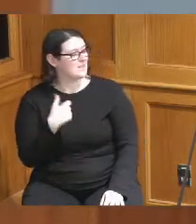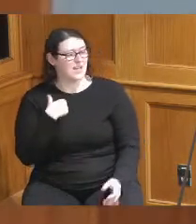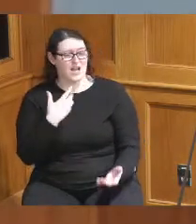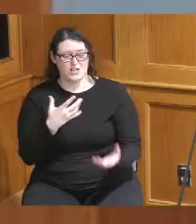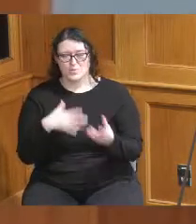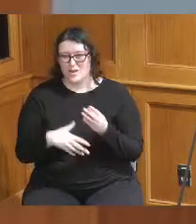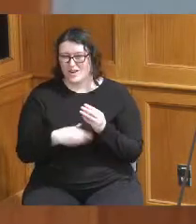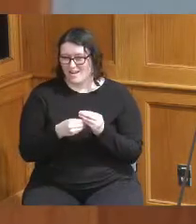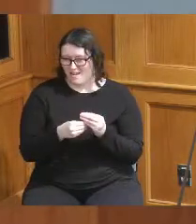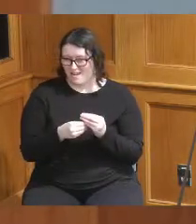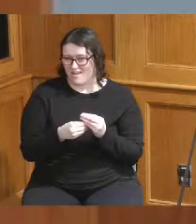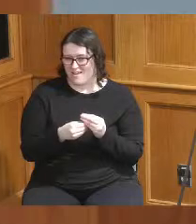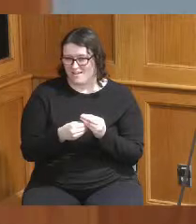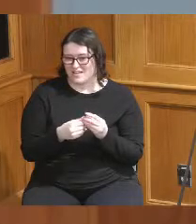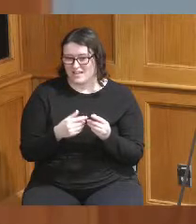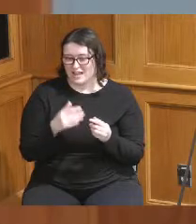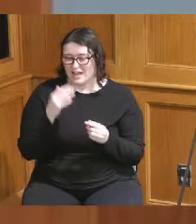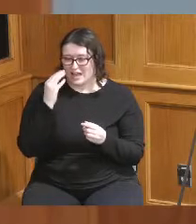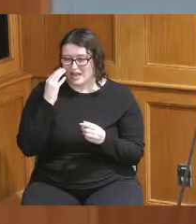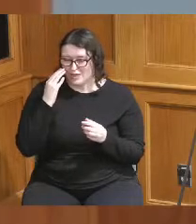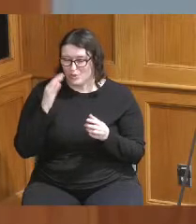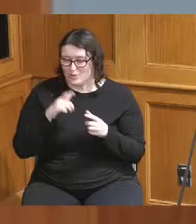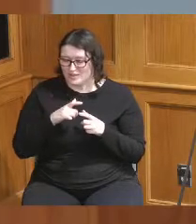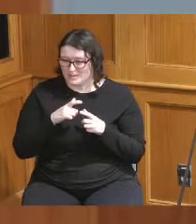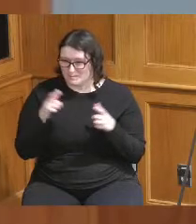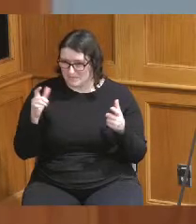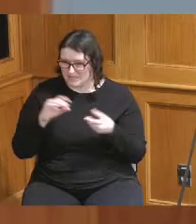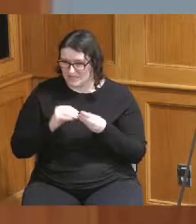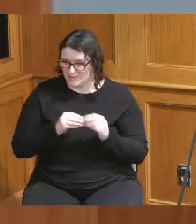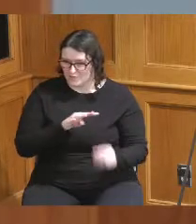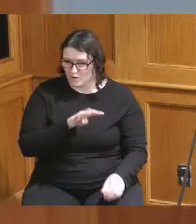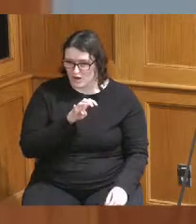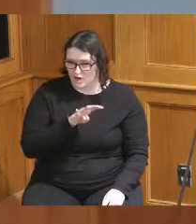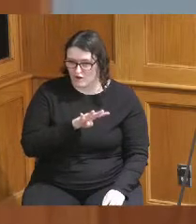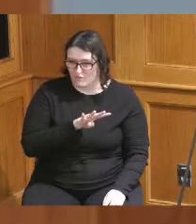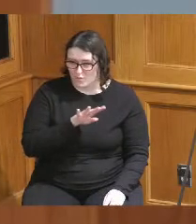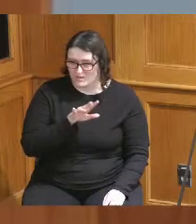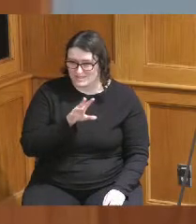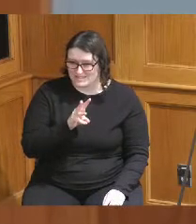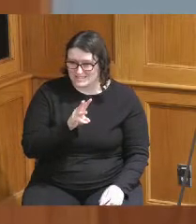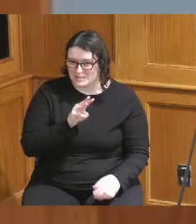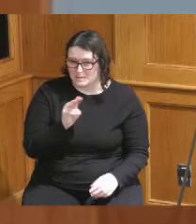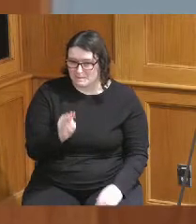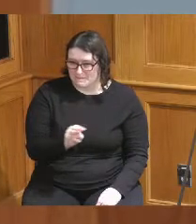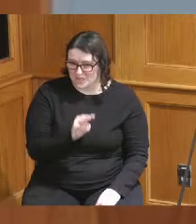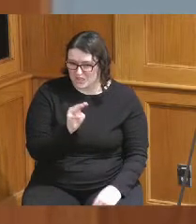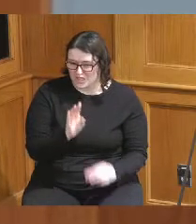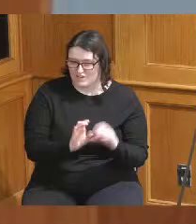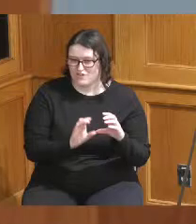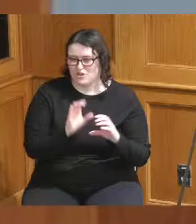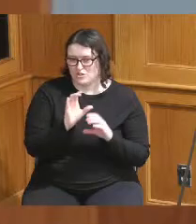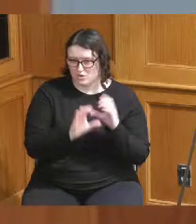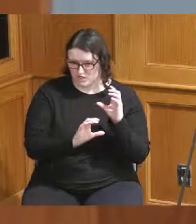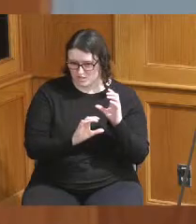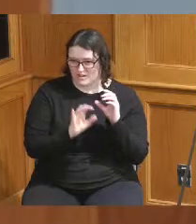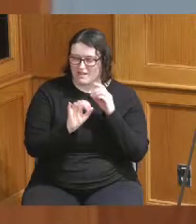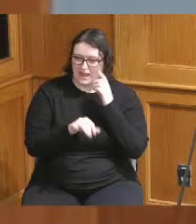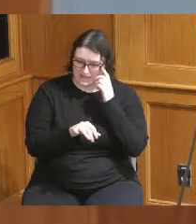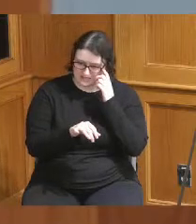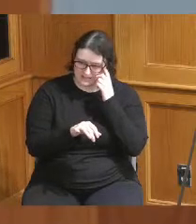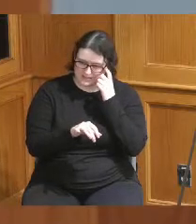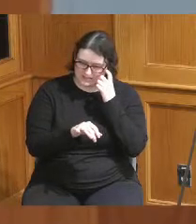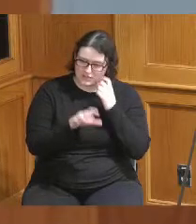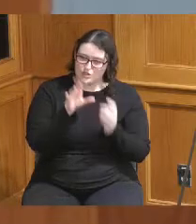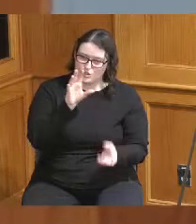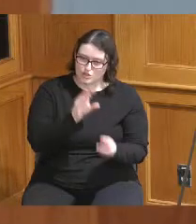wanted to add, as big as that number is, that 446 million for construction. So again, that's the